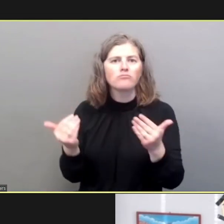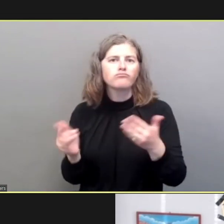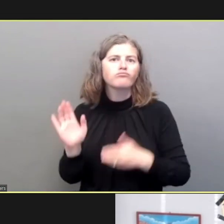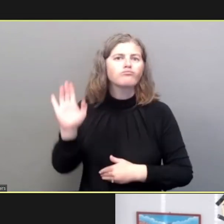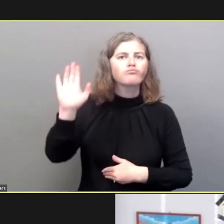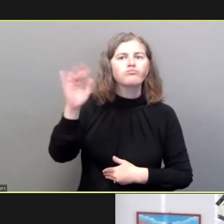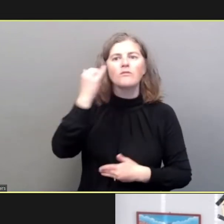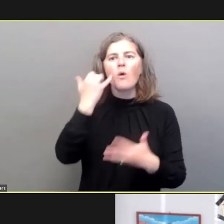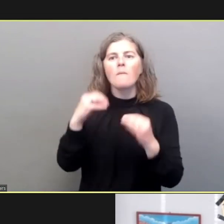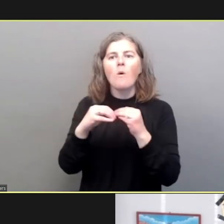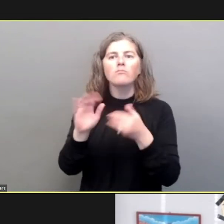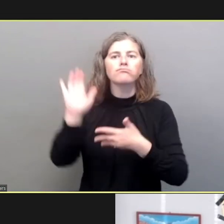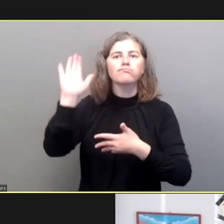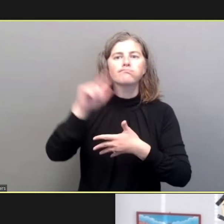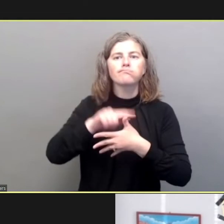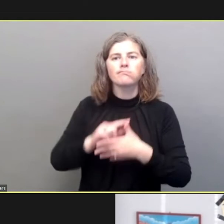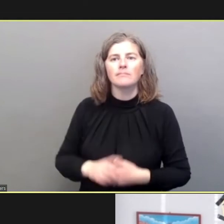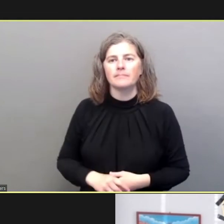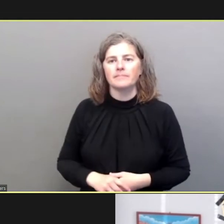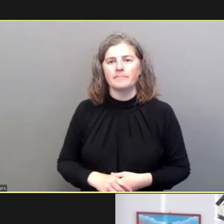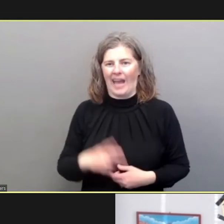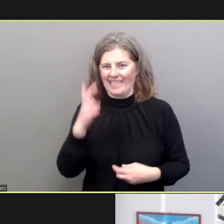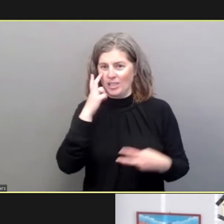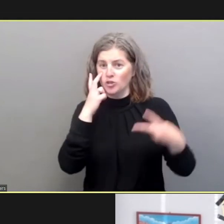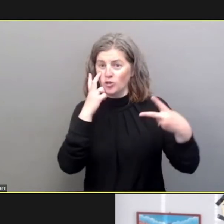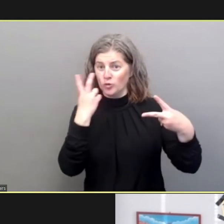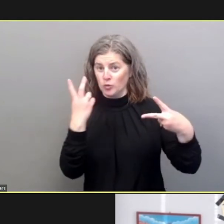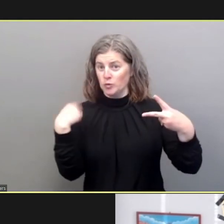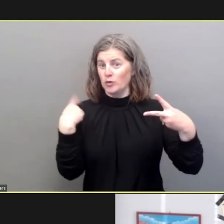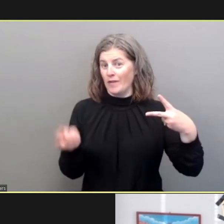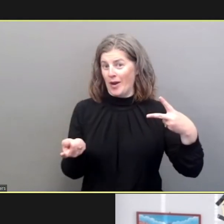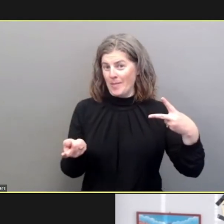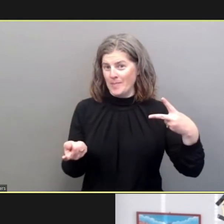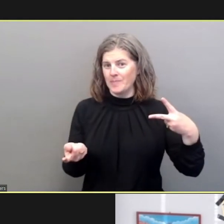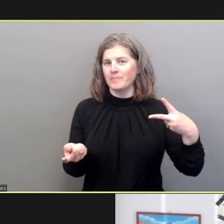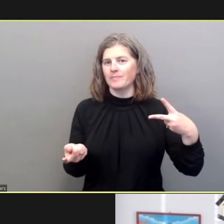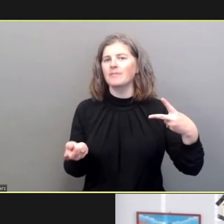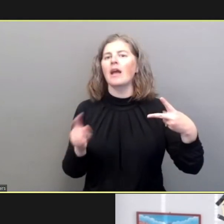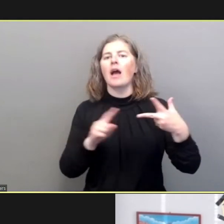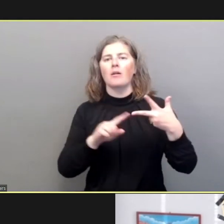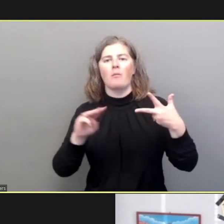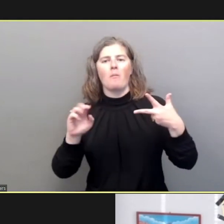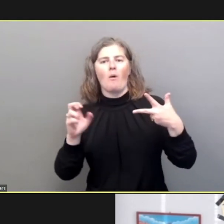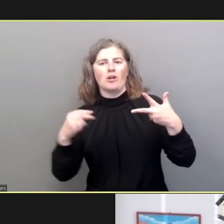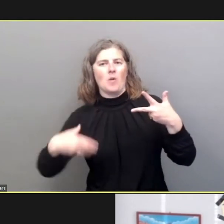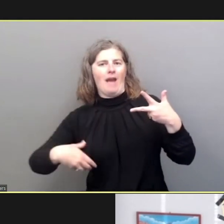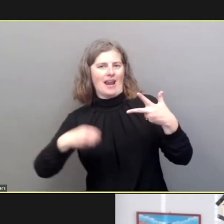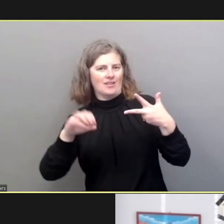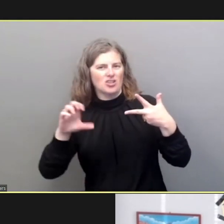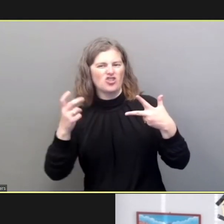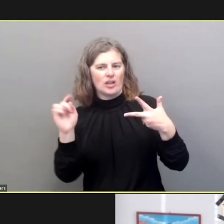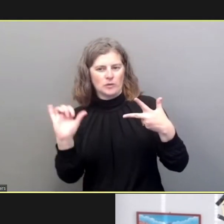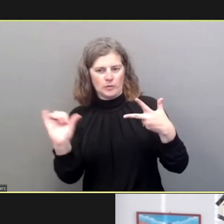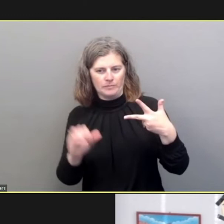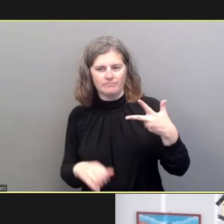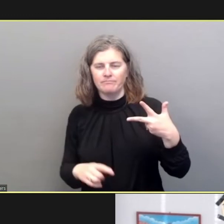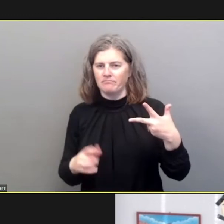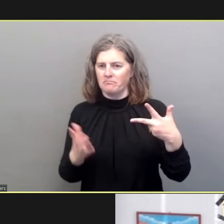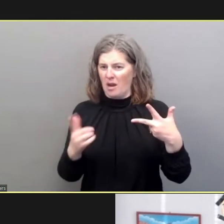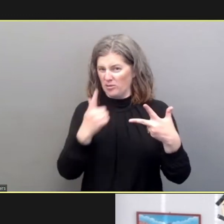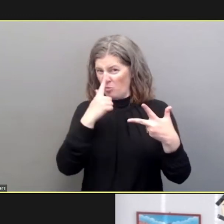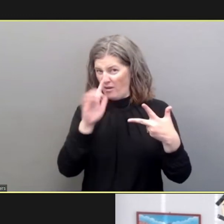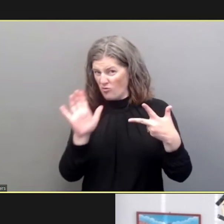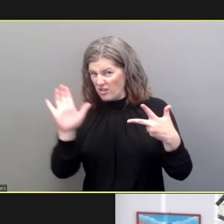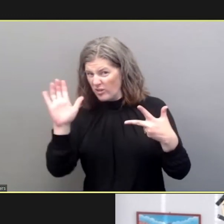one. I see two so far, and then I see, Morgan, I see you added a question in the chat also. So perhaps raise your hand and